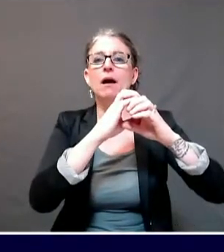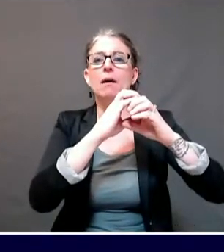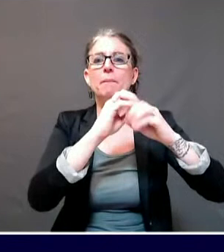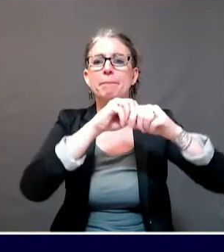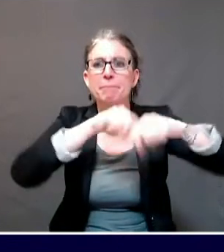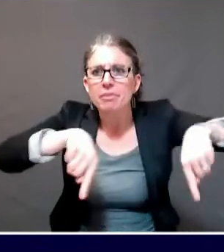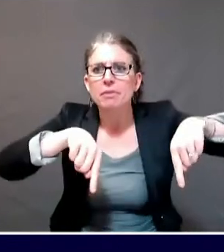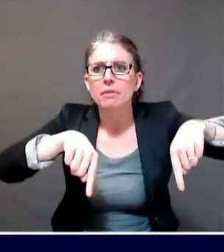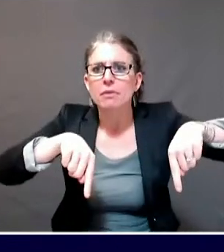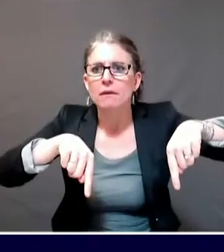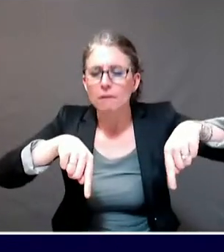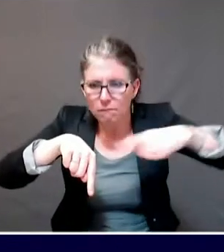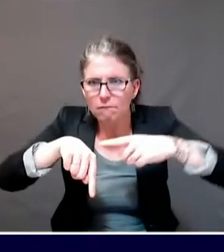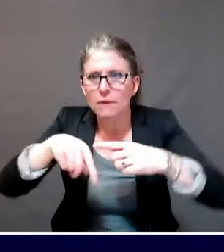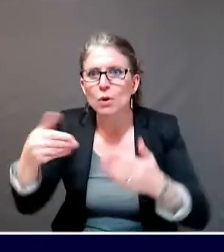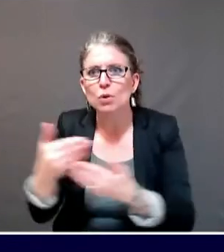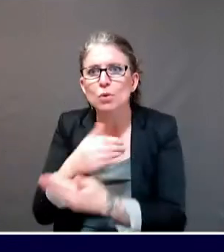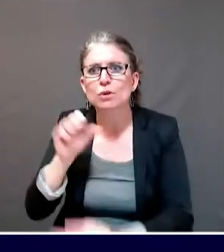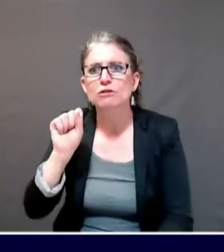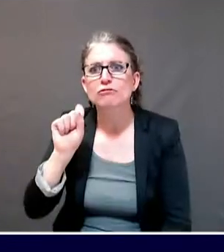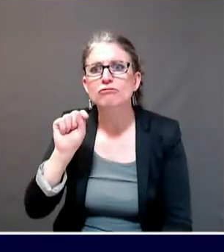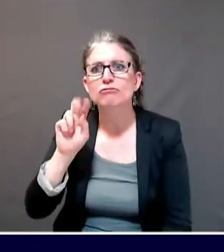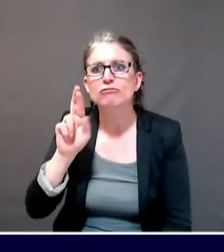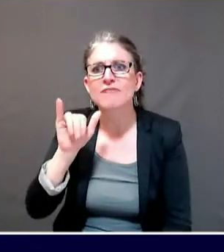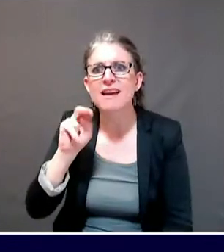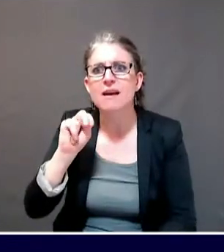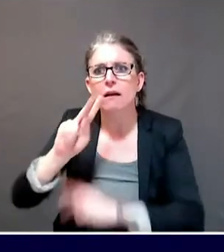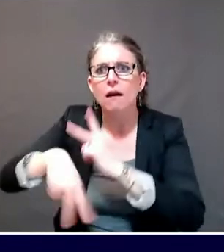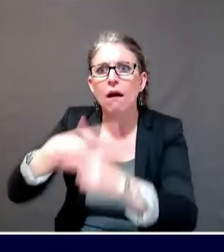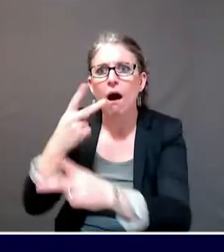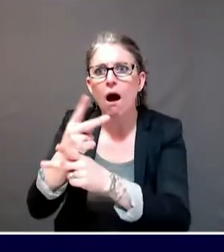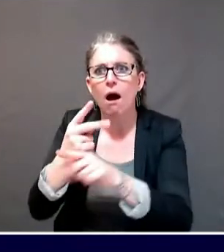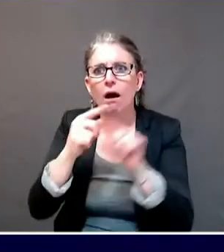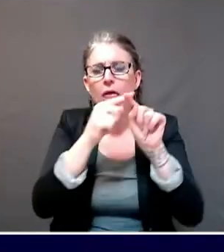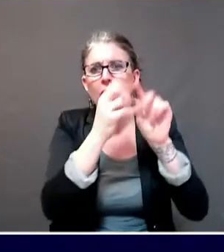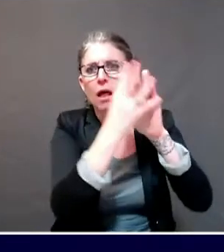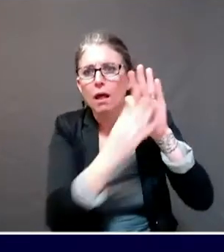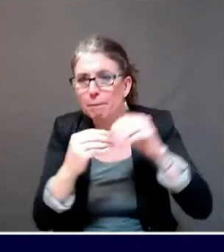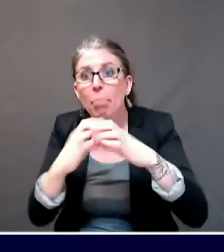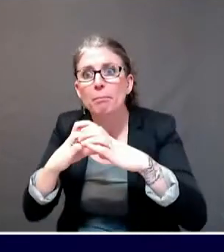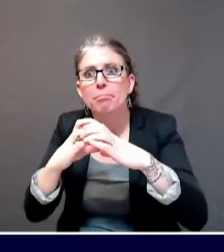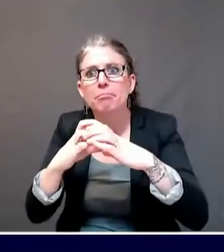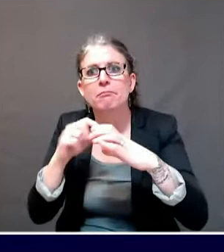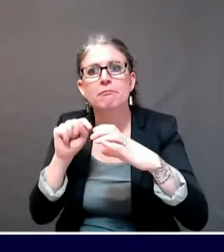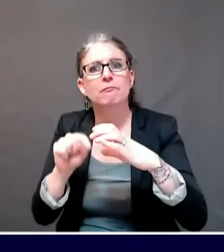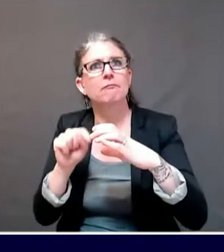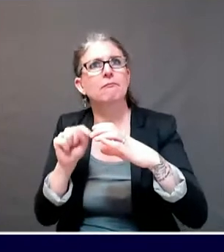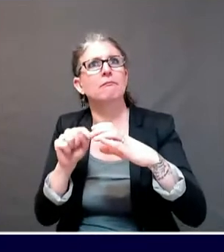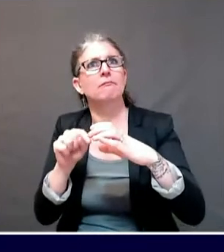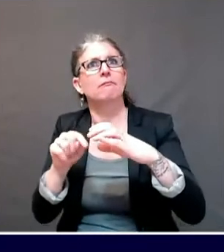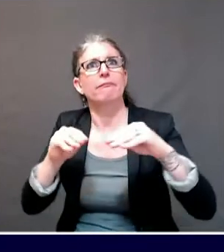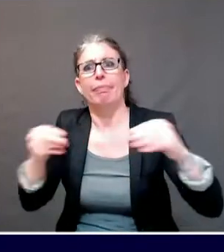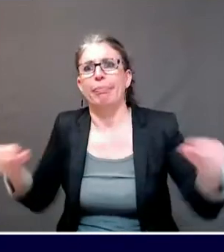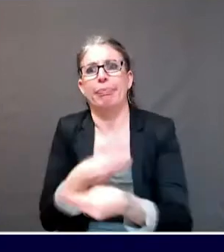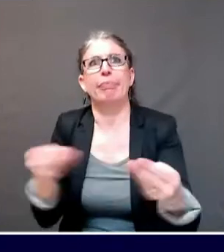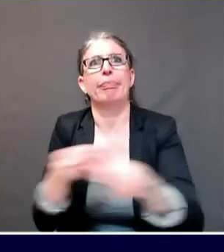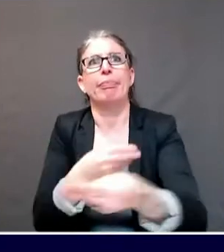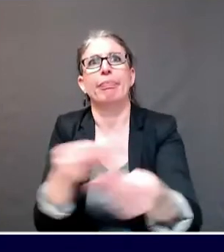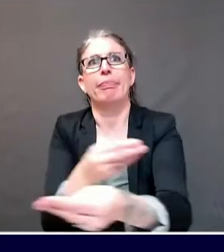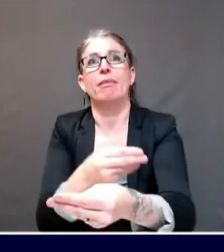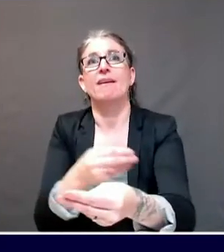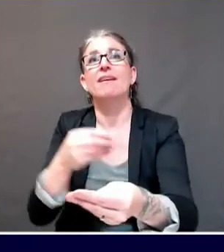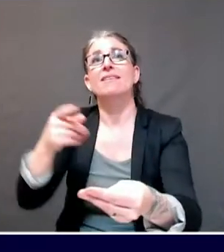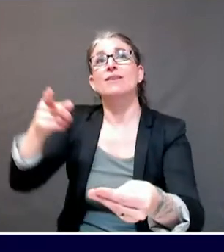that you have sent to us around the vaccine and vaccination. Let's start with this new variant